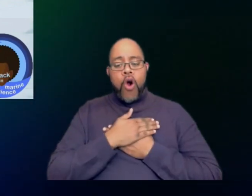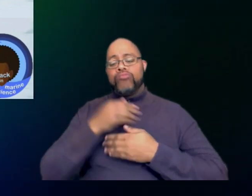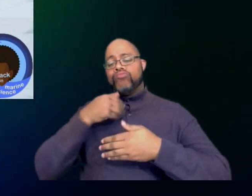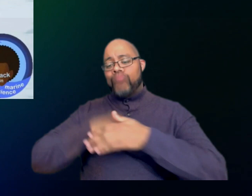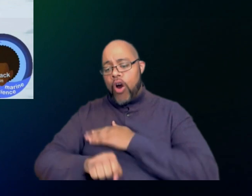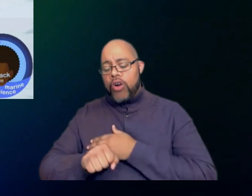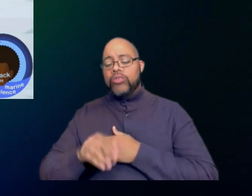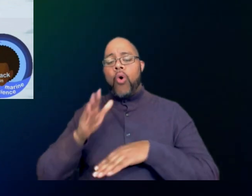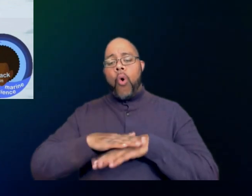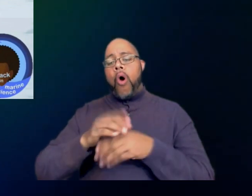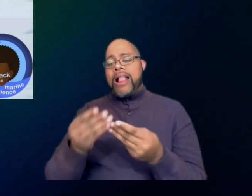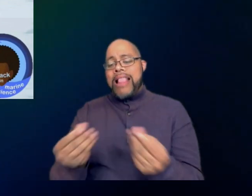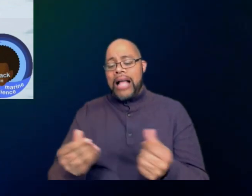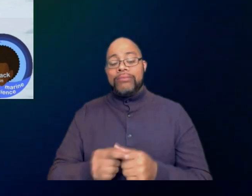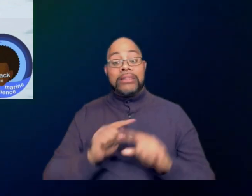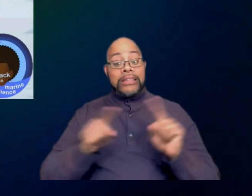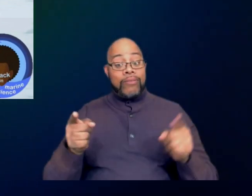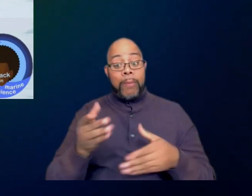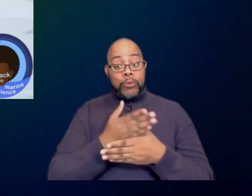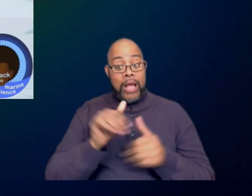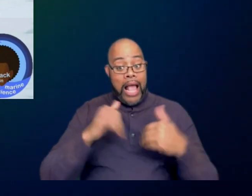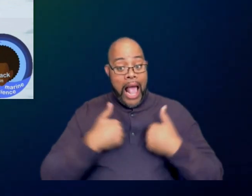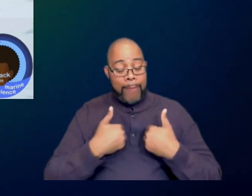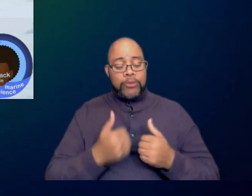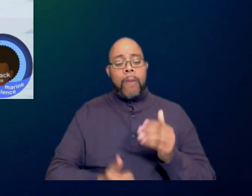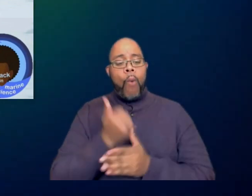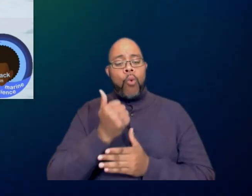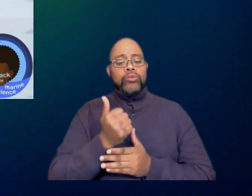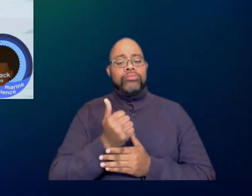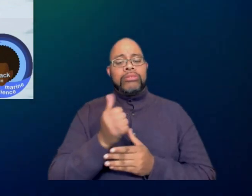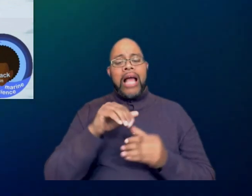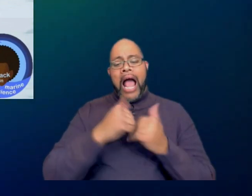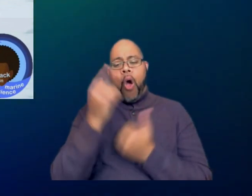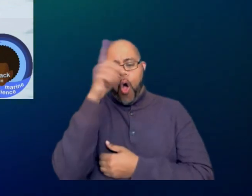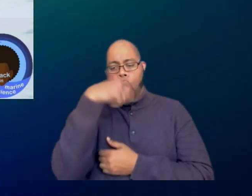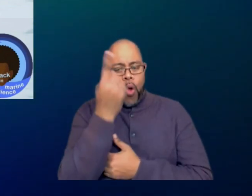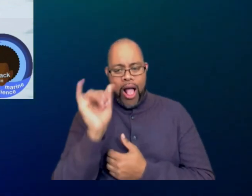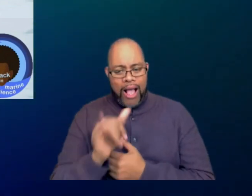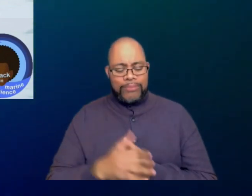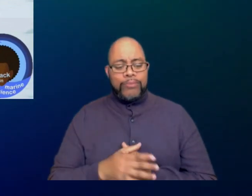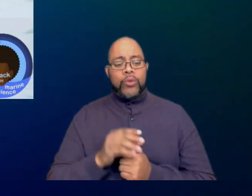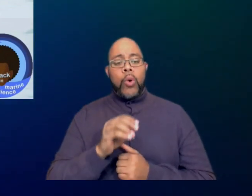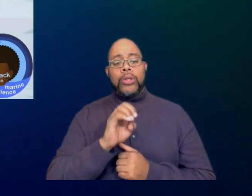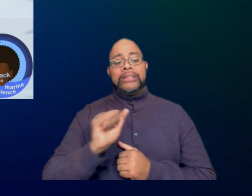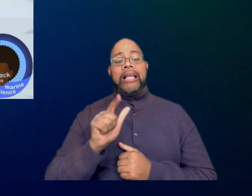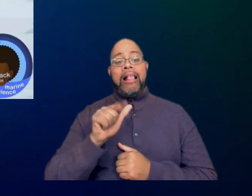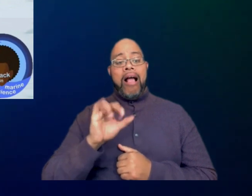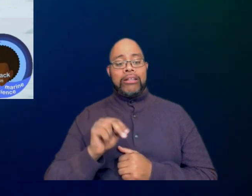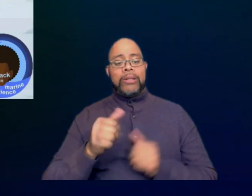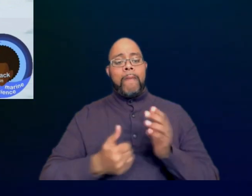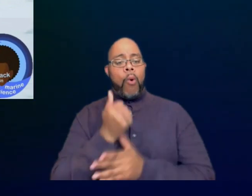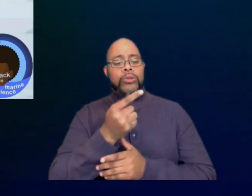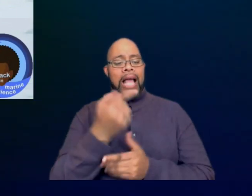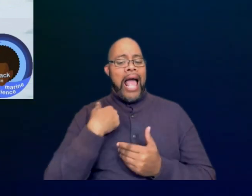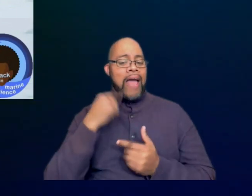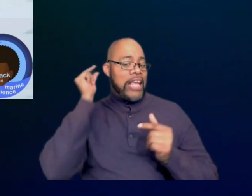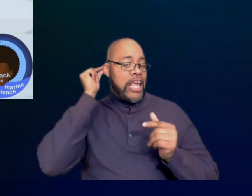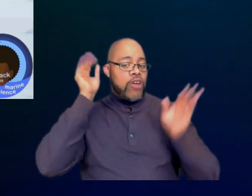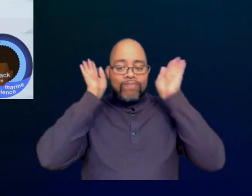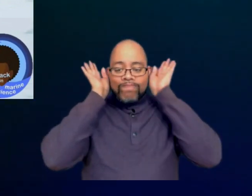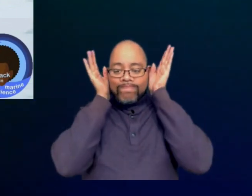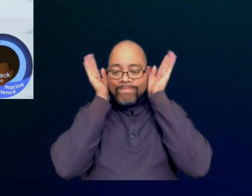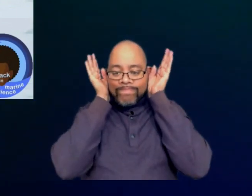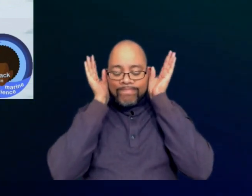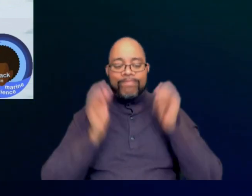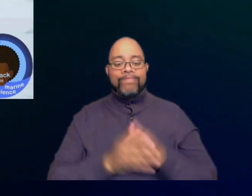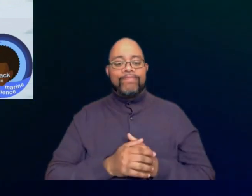and molt on land. The differences between these animals are mostly going to be in appearance. So sea lions are most notable for their